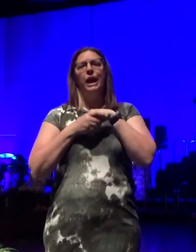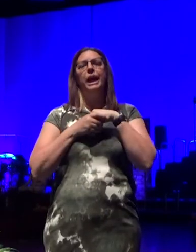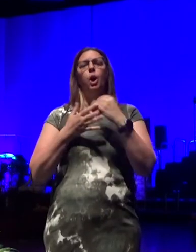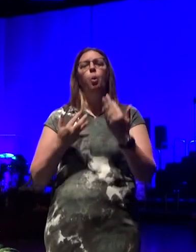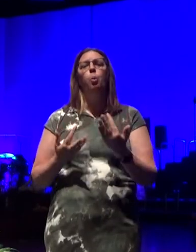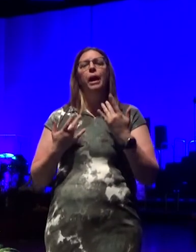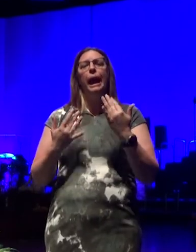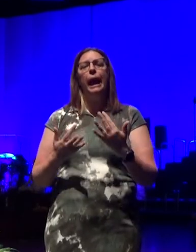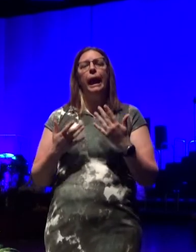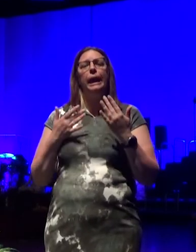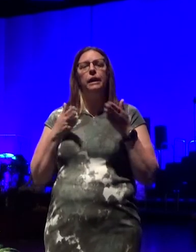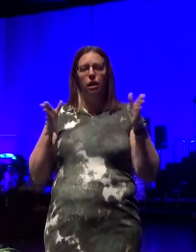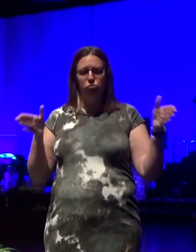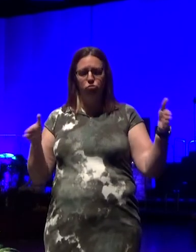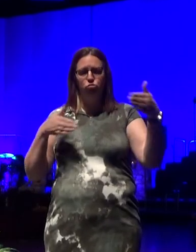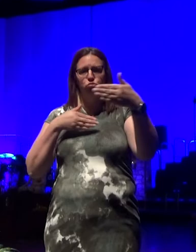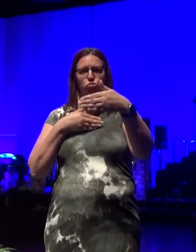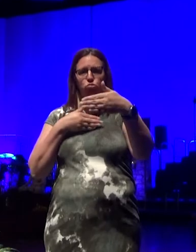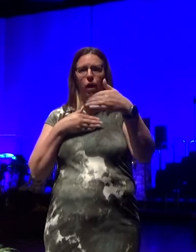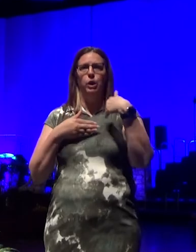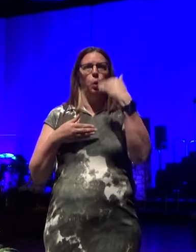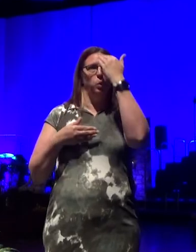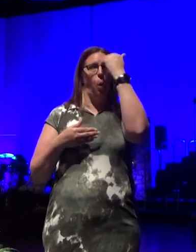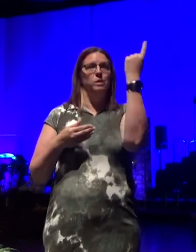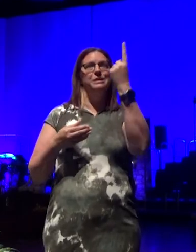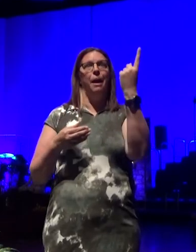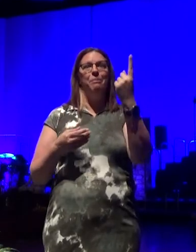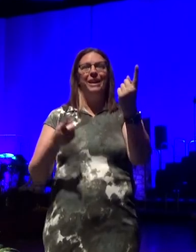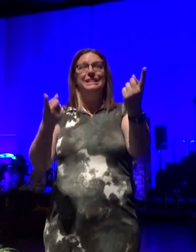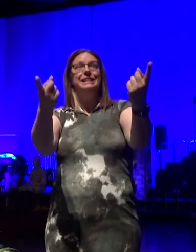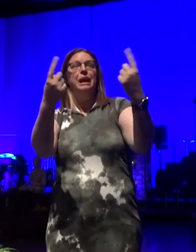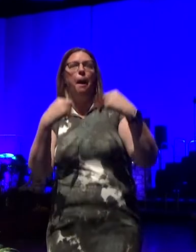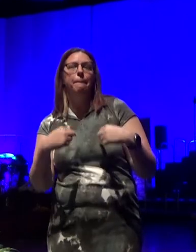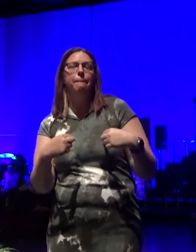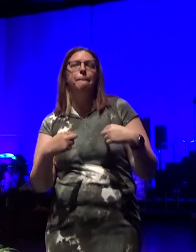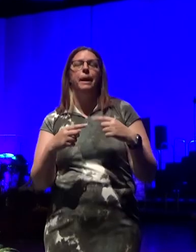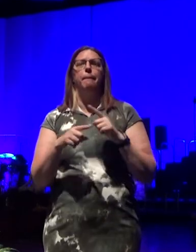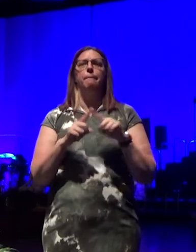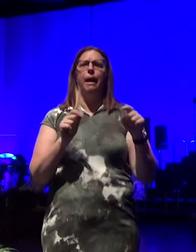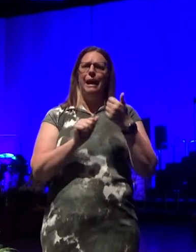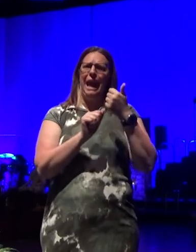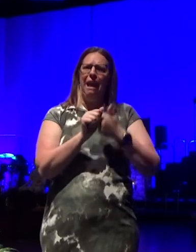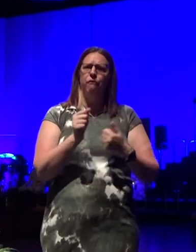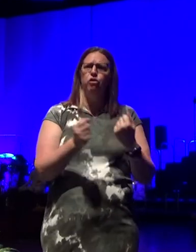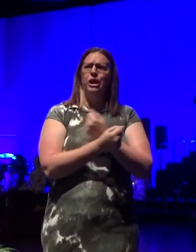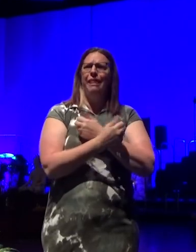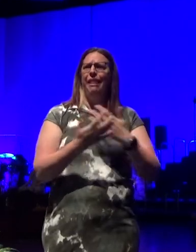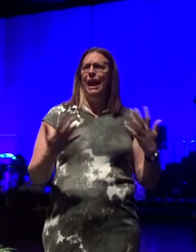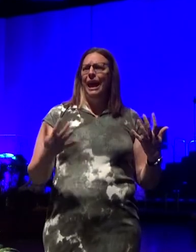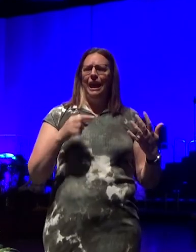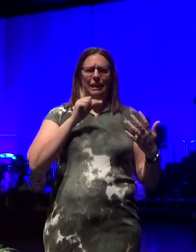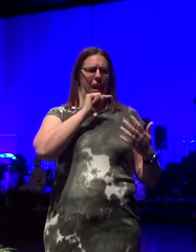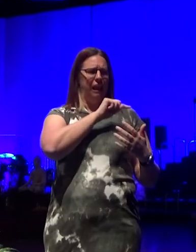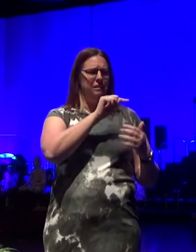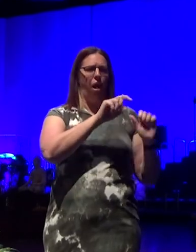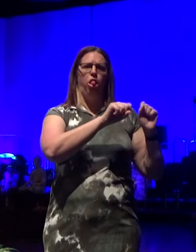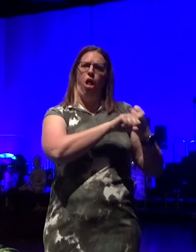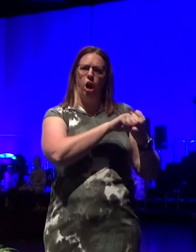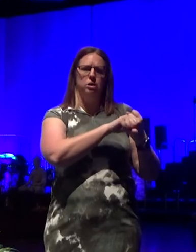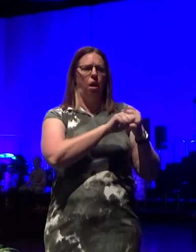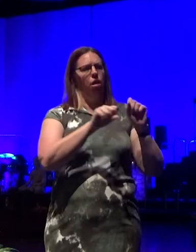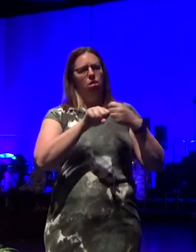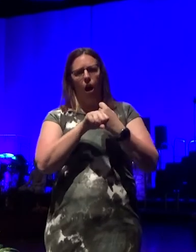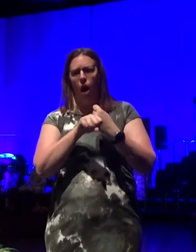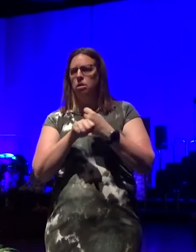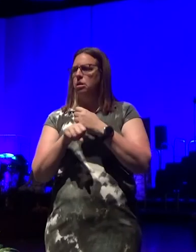is upcoming, but it seems like every opportunity is locked to you. Locked door after locked door after locked door. Why is